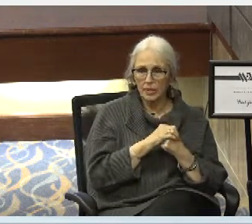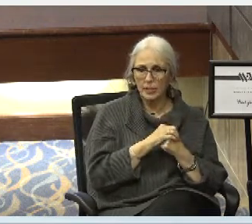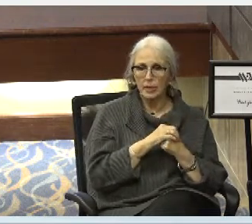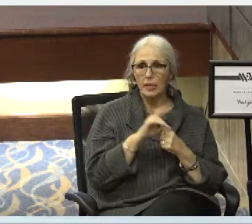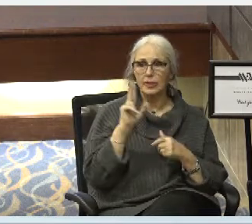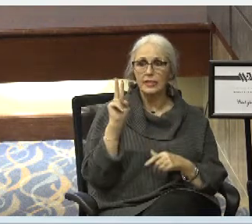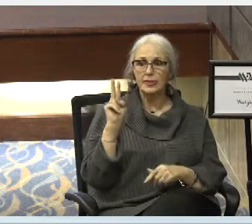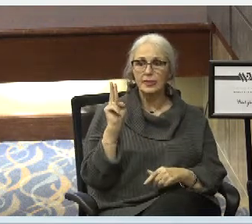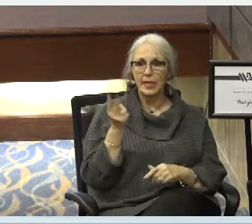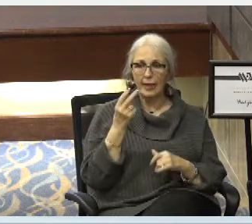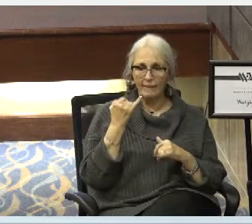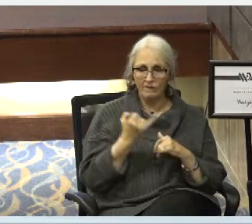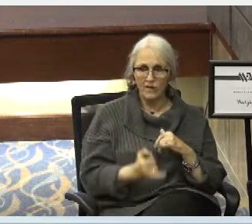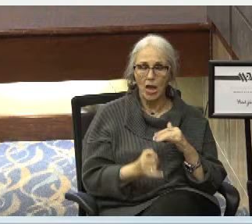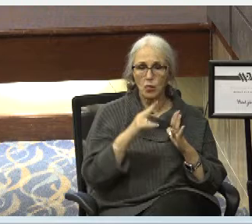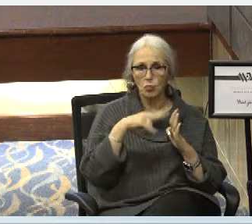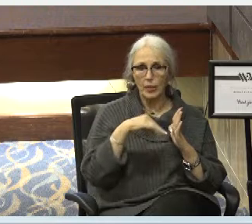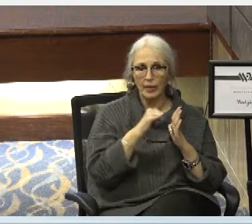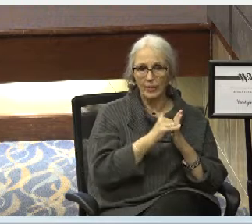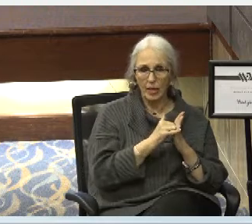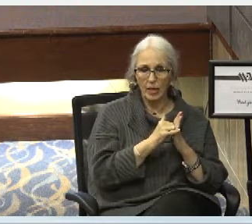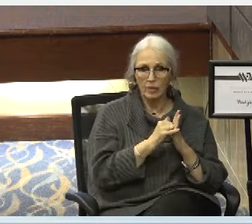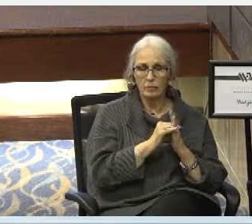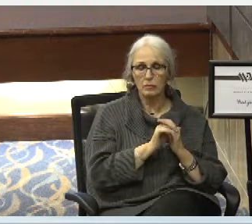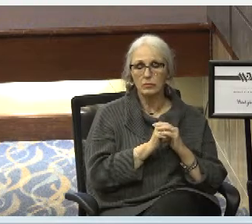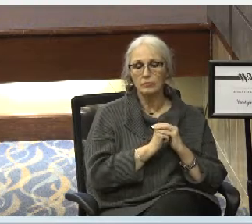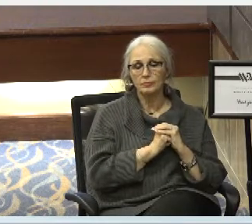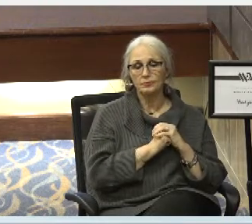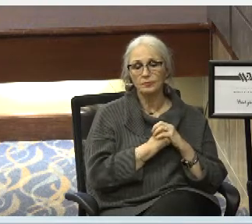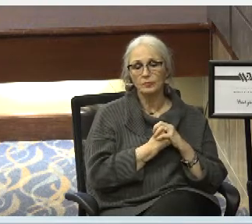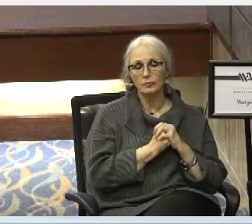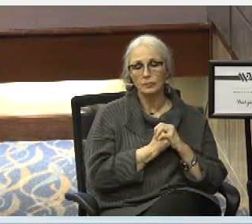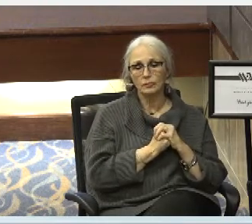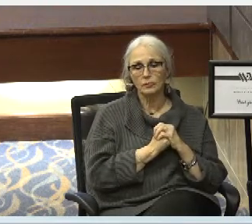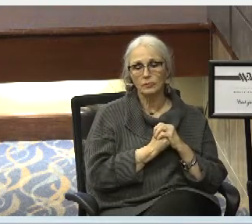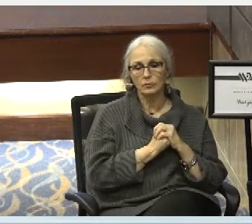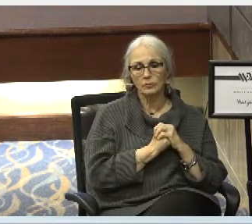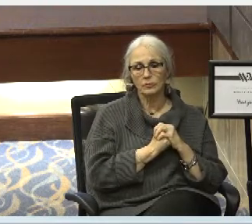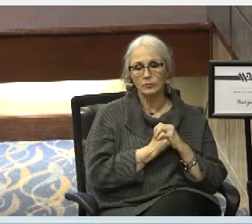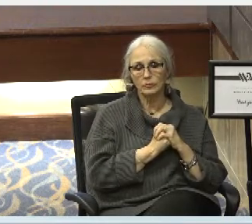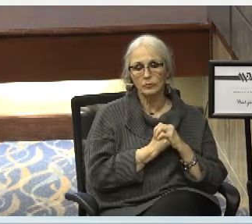second and final reading of that ordinance that's been previously approved.